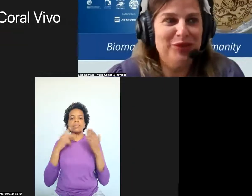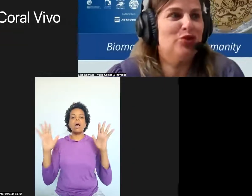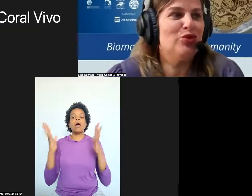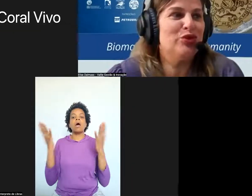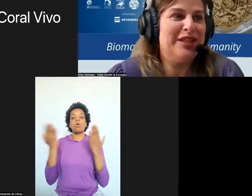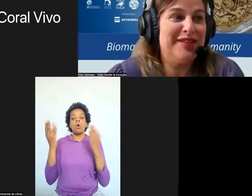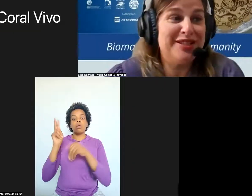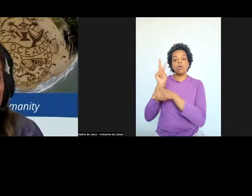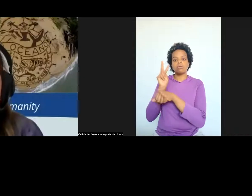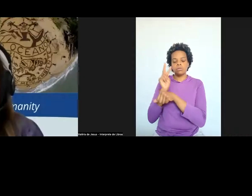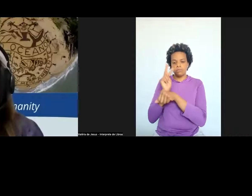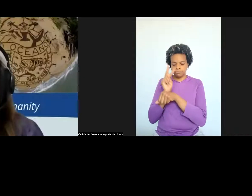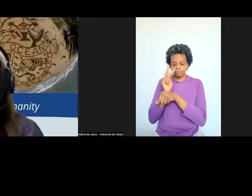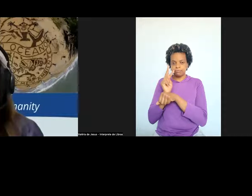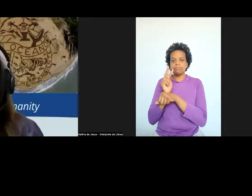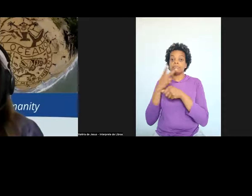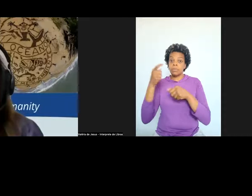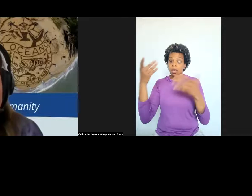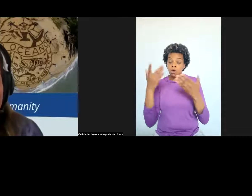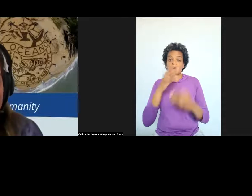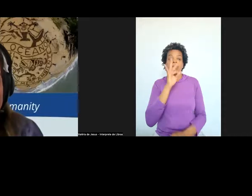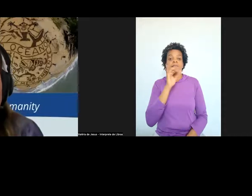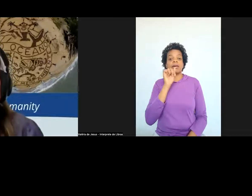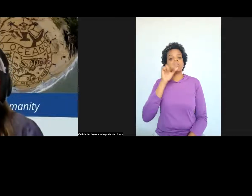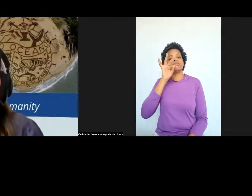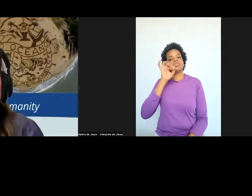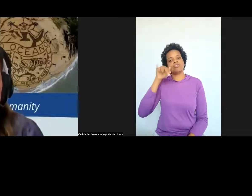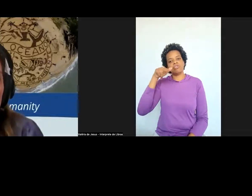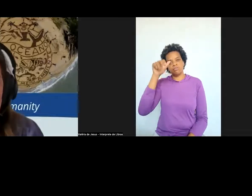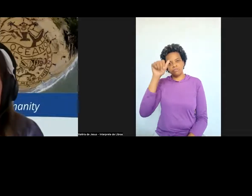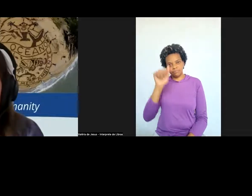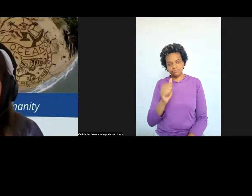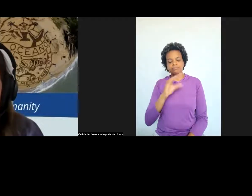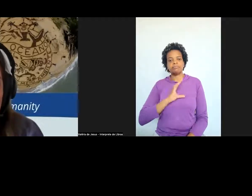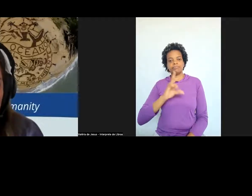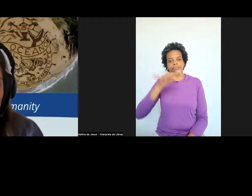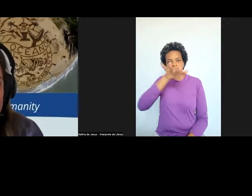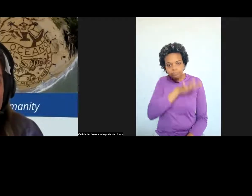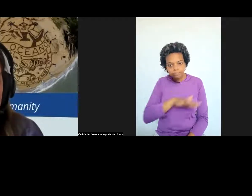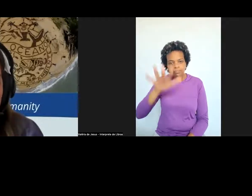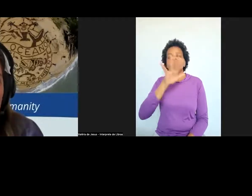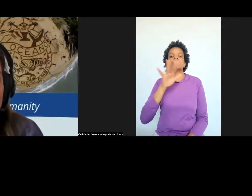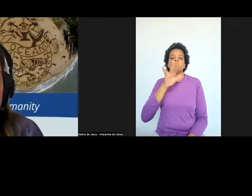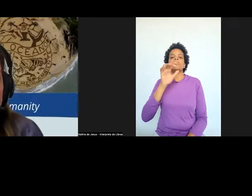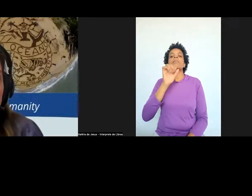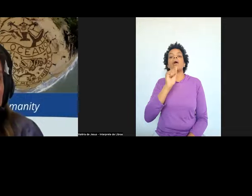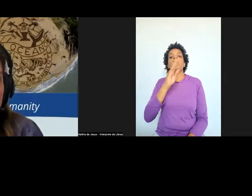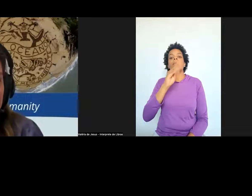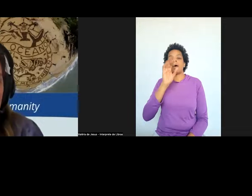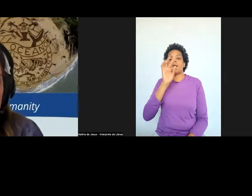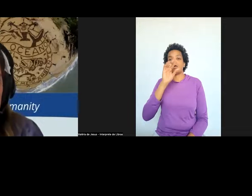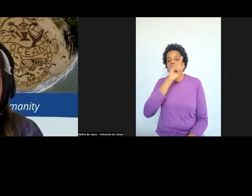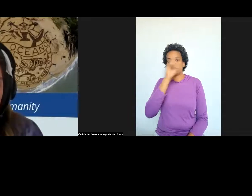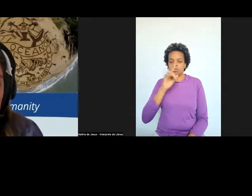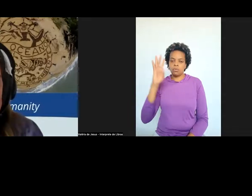Now let's talk about the conservation access. I'm going to invite Tatiana Neves, who is the general coordinator